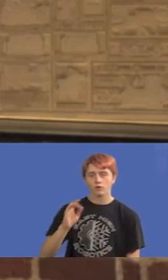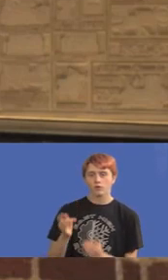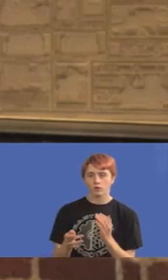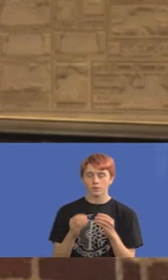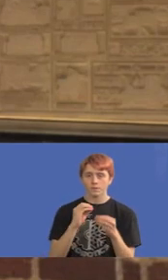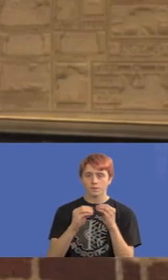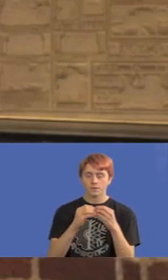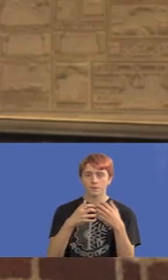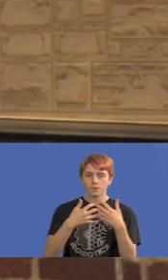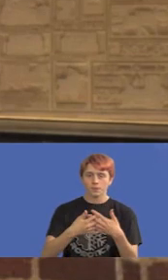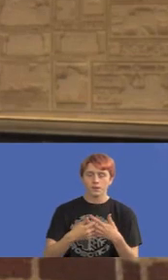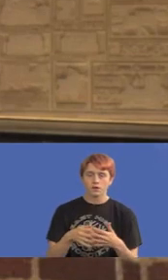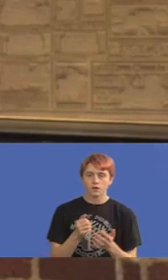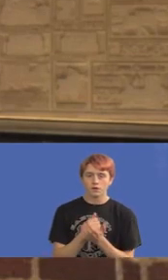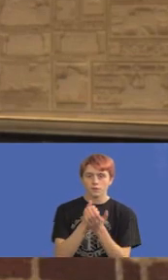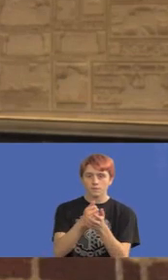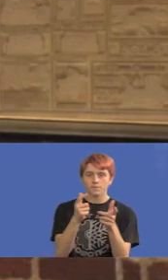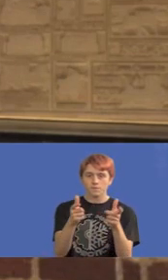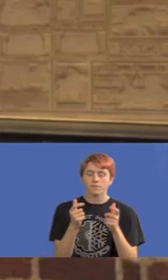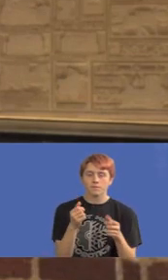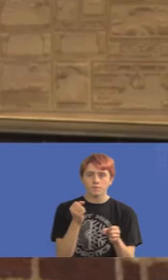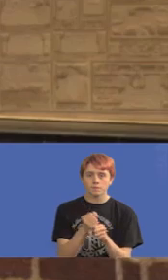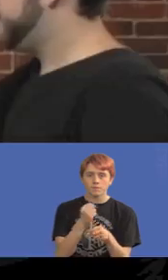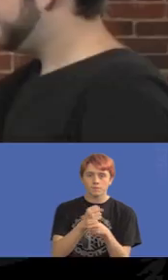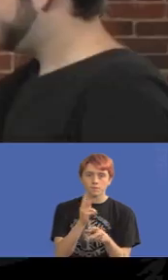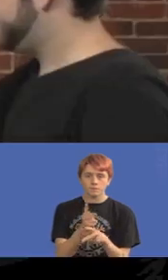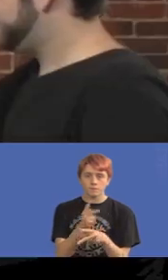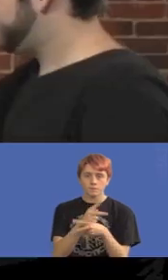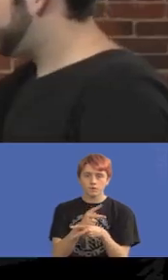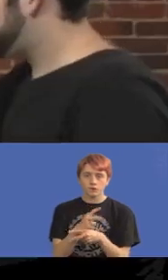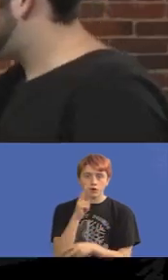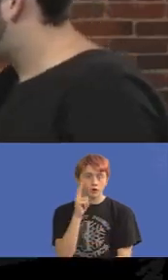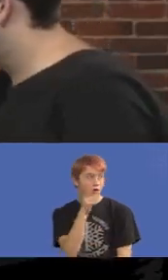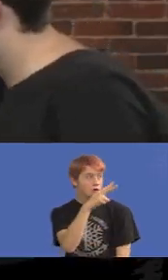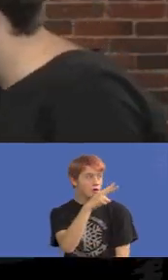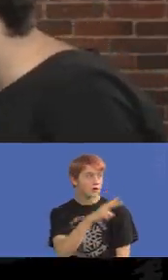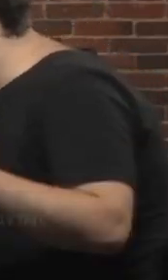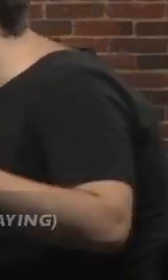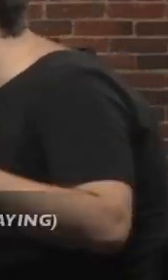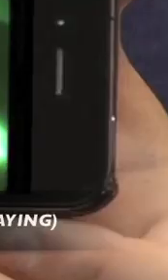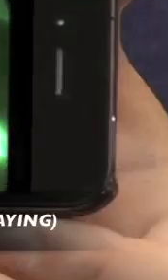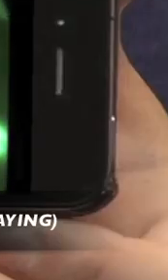assemble manufacturing tooling that helped them automate their production. Check it out.